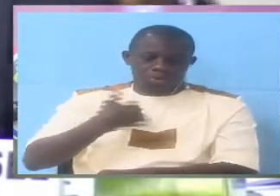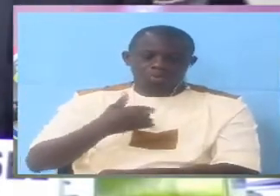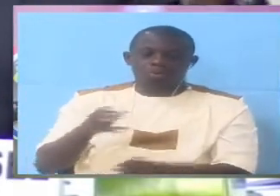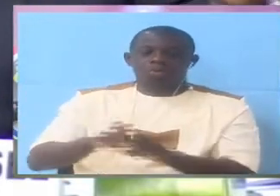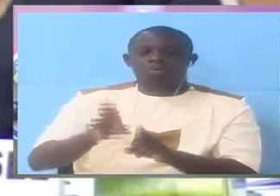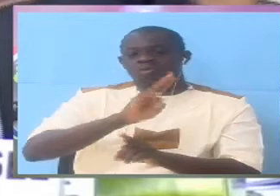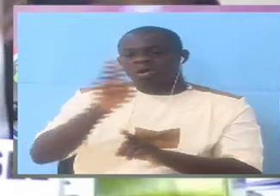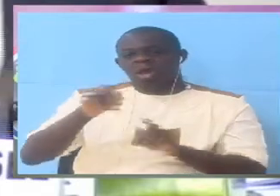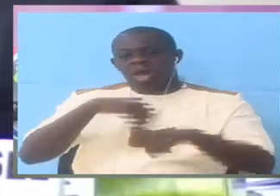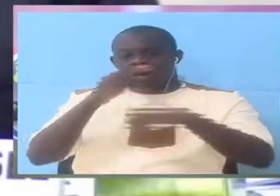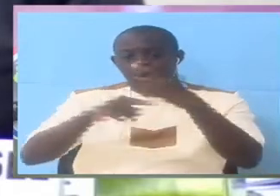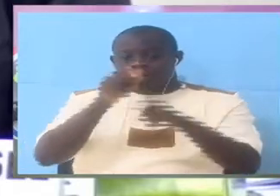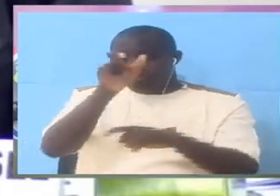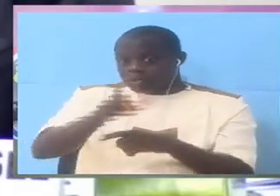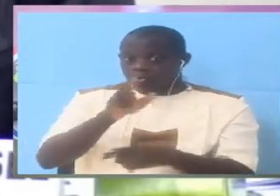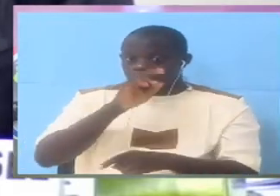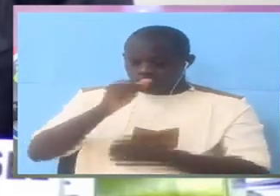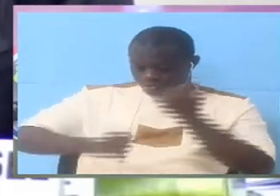Not just by the victims,